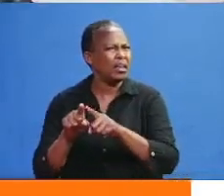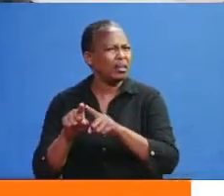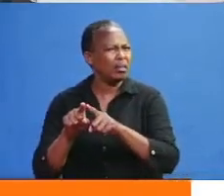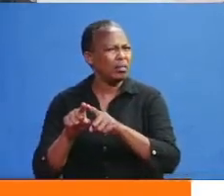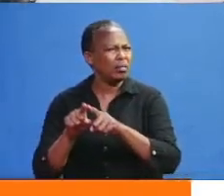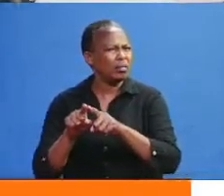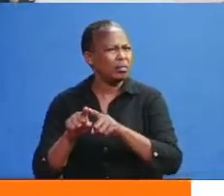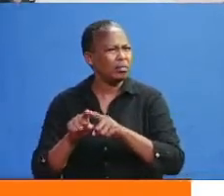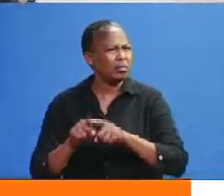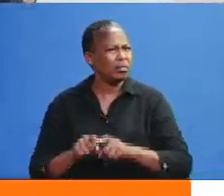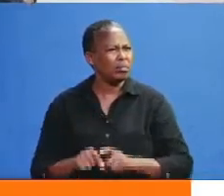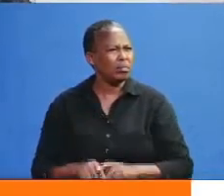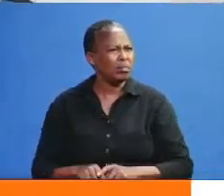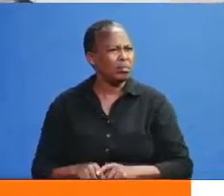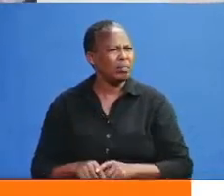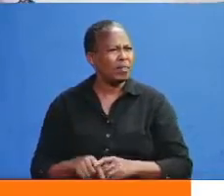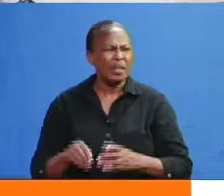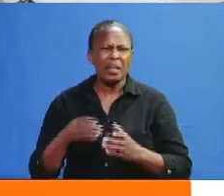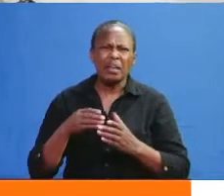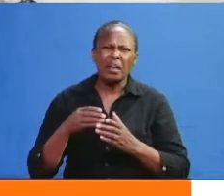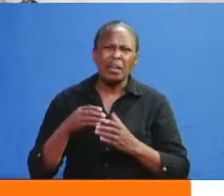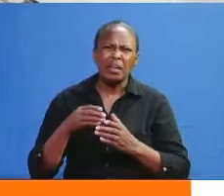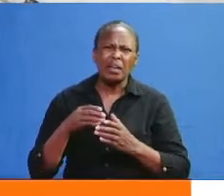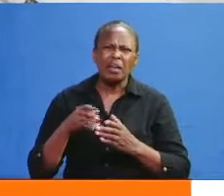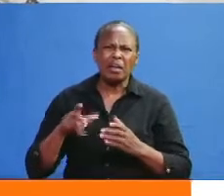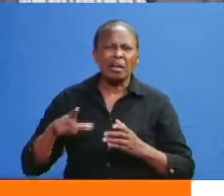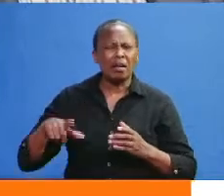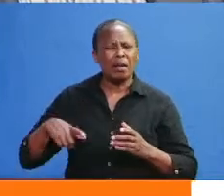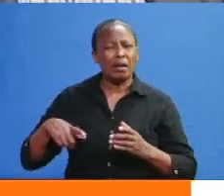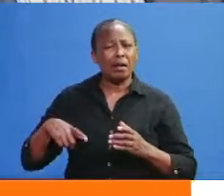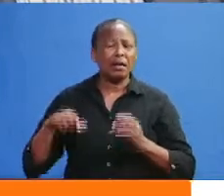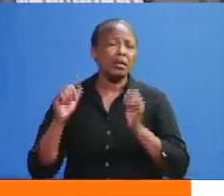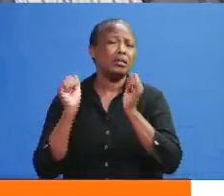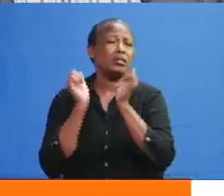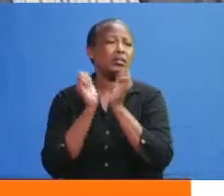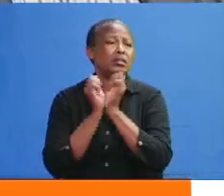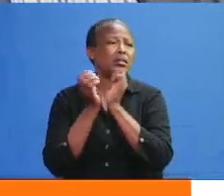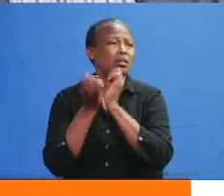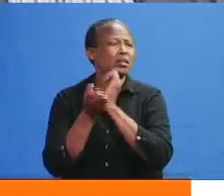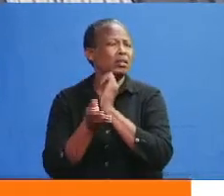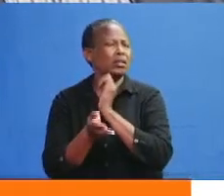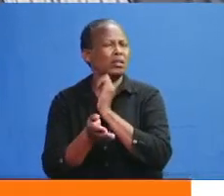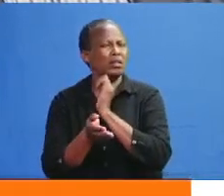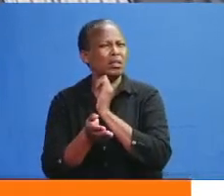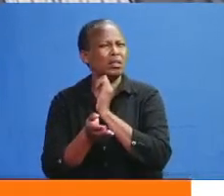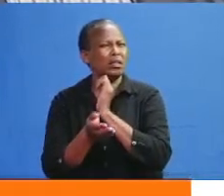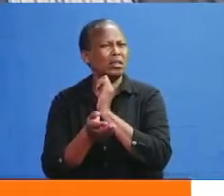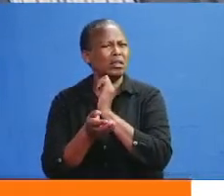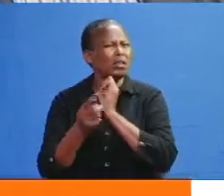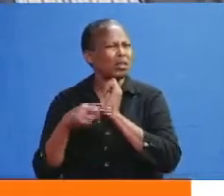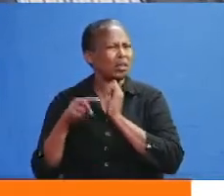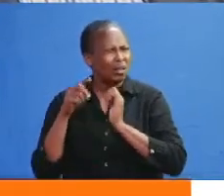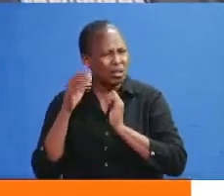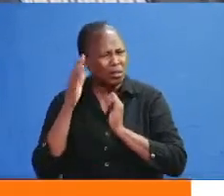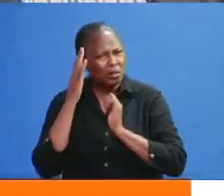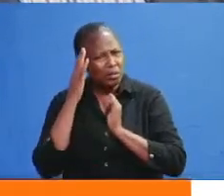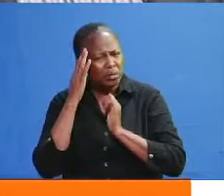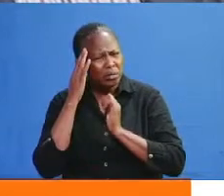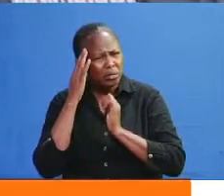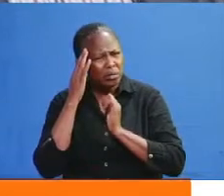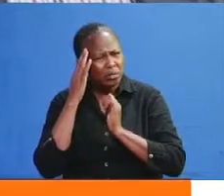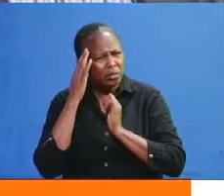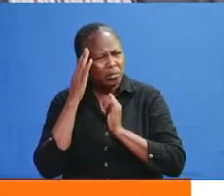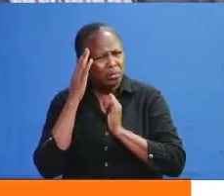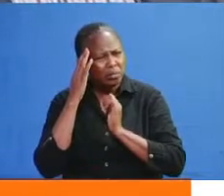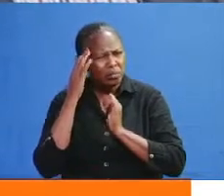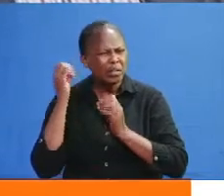long. The middle-aged lady is being detained at Mlolongo police station as more investigations continue. Na officers